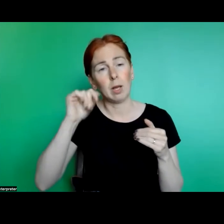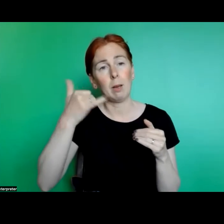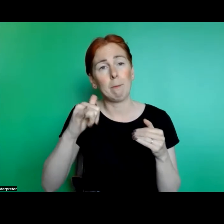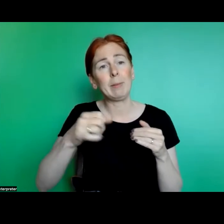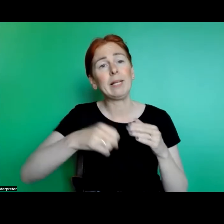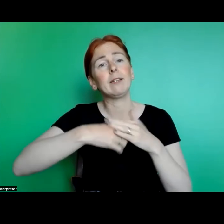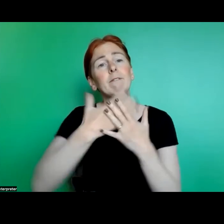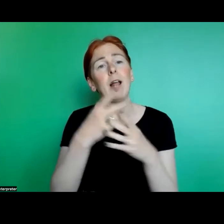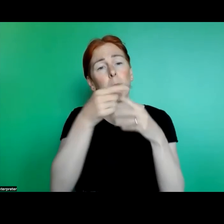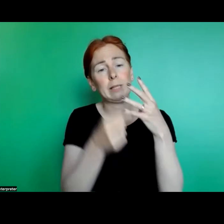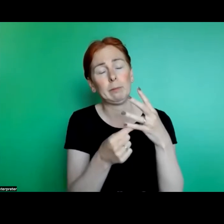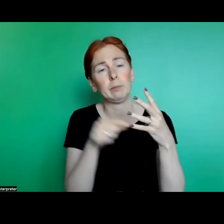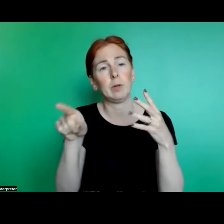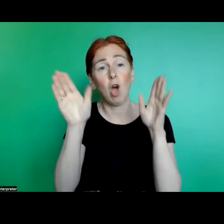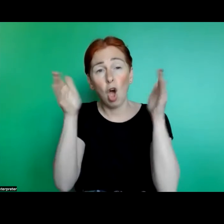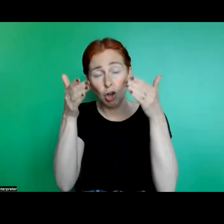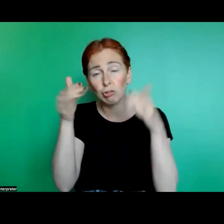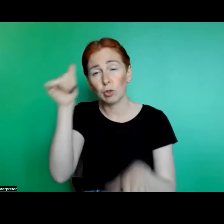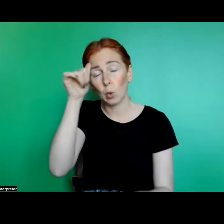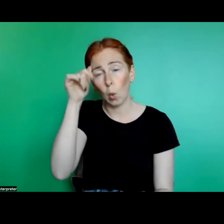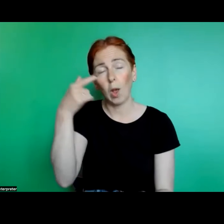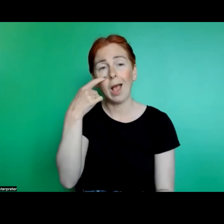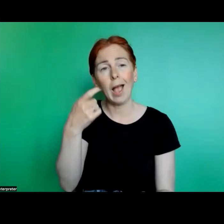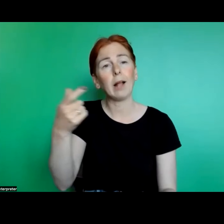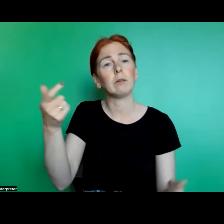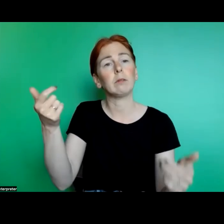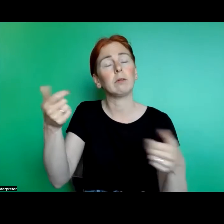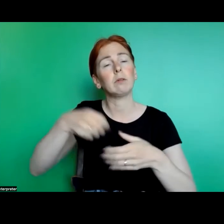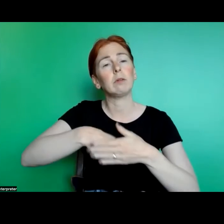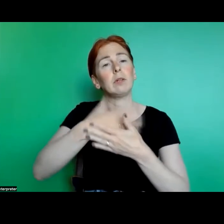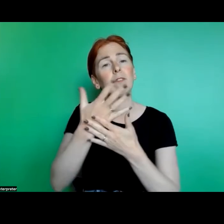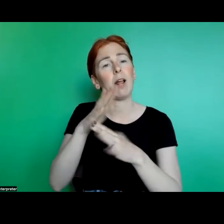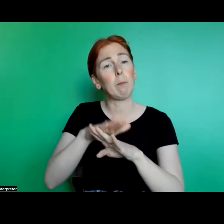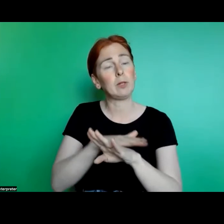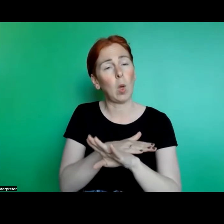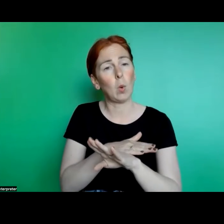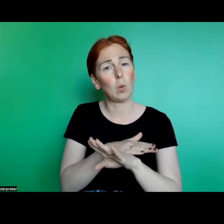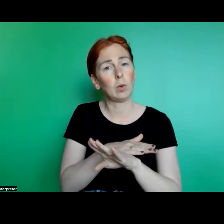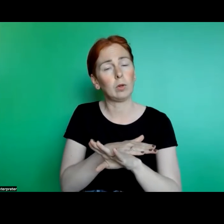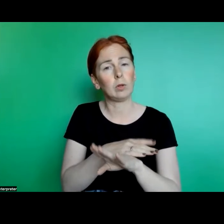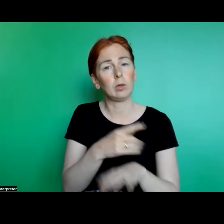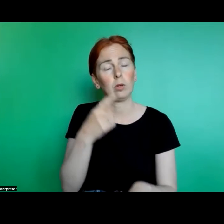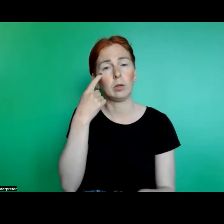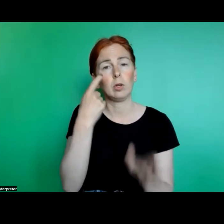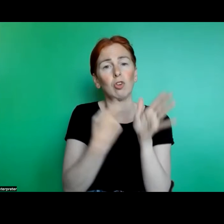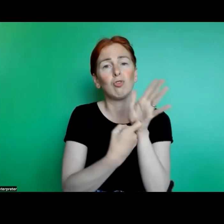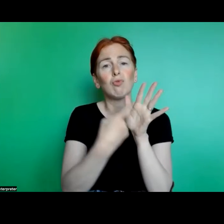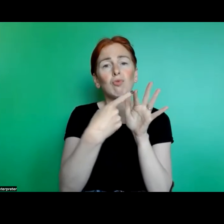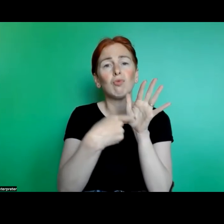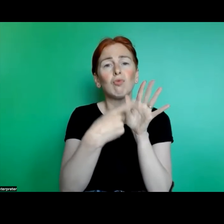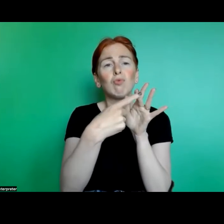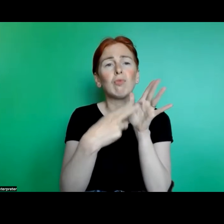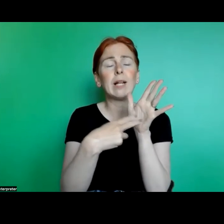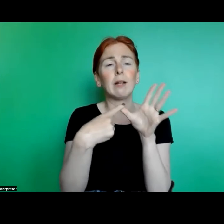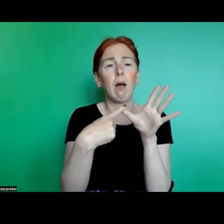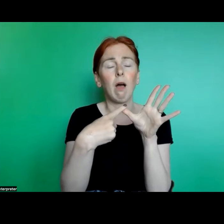the retinal and cochlear function declines. But it doesn't just carry on declining forever. Eventually, it's likely to reach a